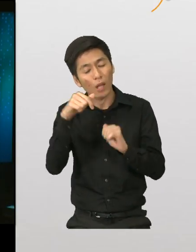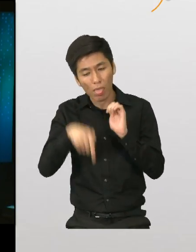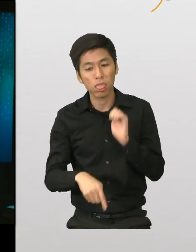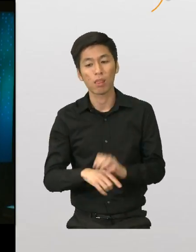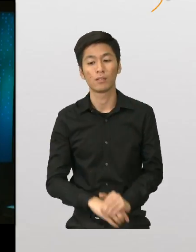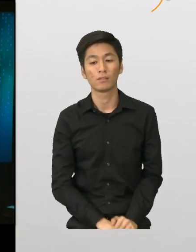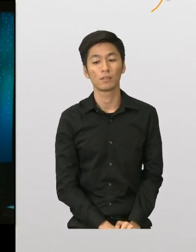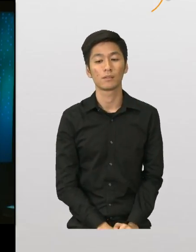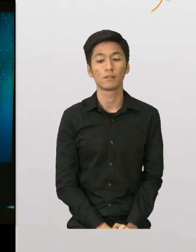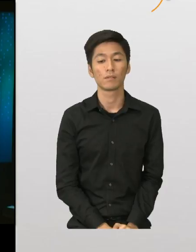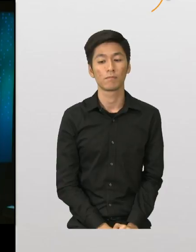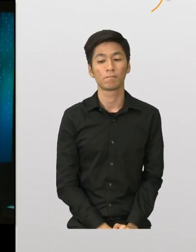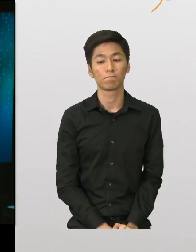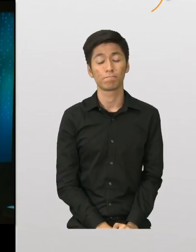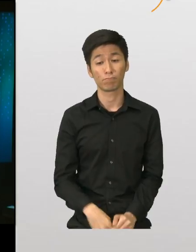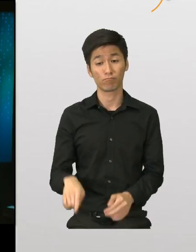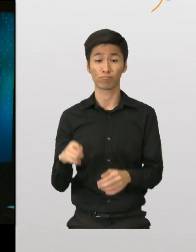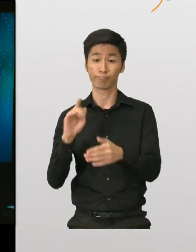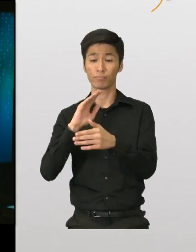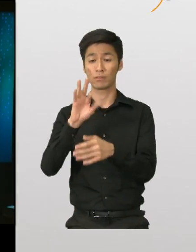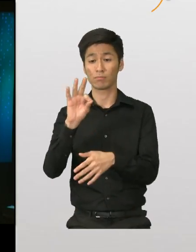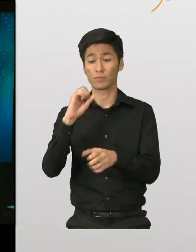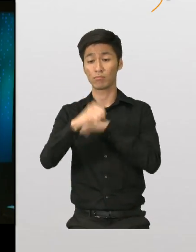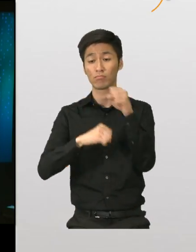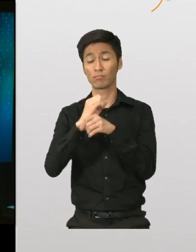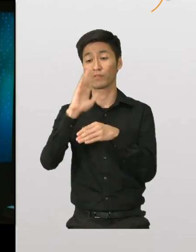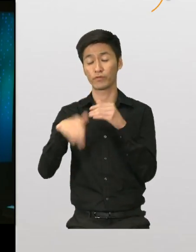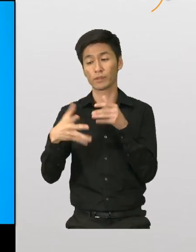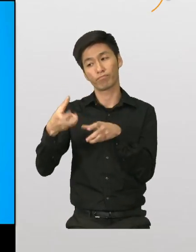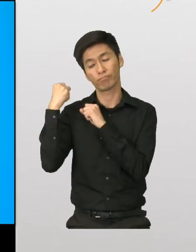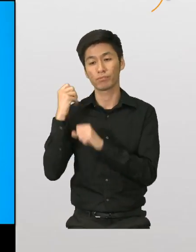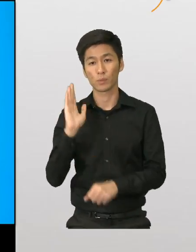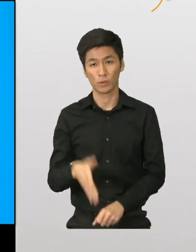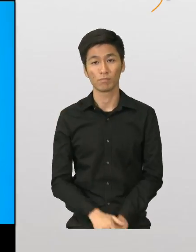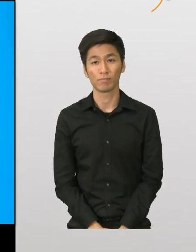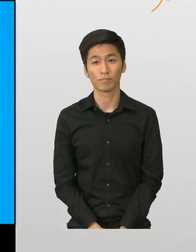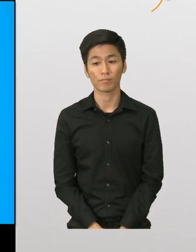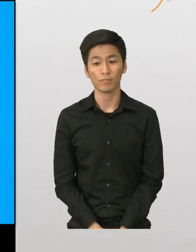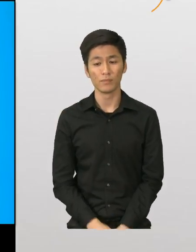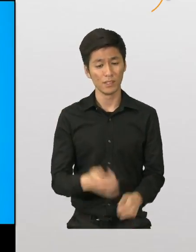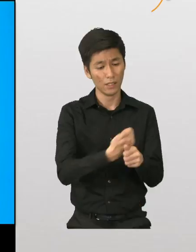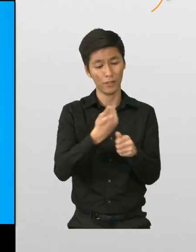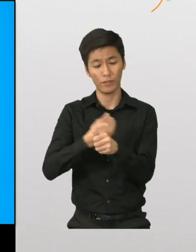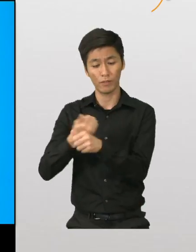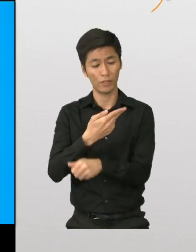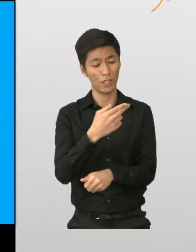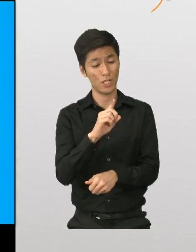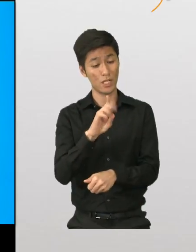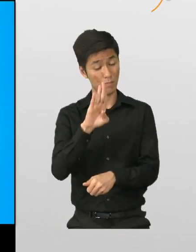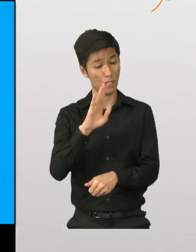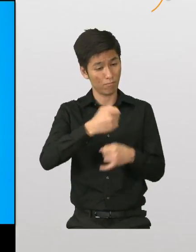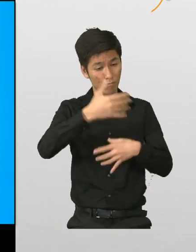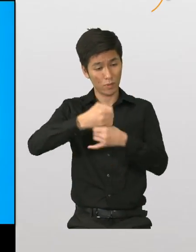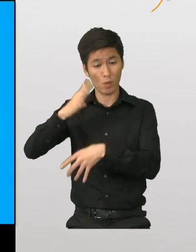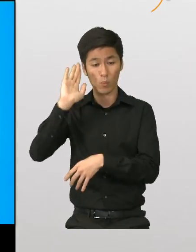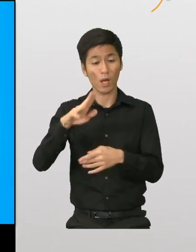see the flats through to the end of their leases. So in short, every HDB flat can expect to be upgraded twice during